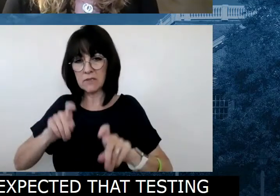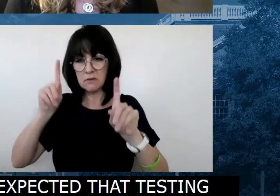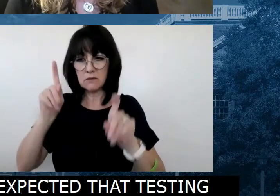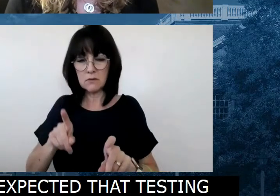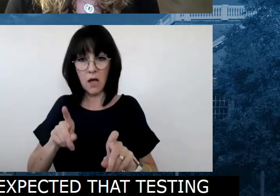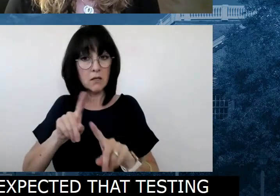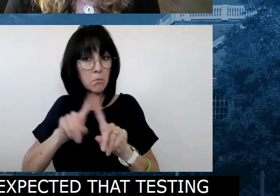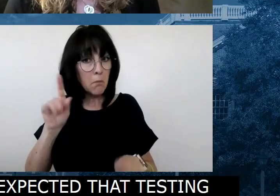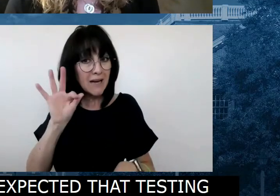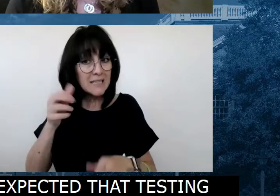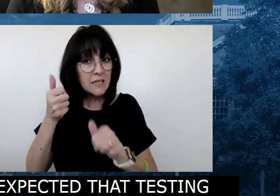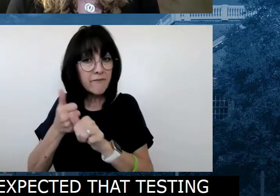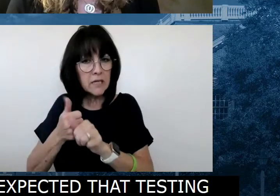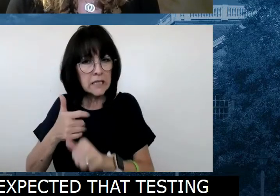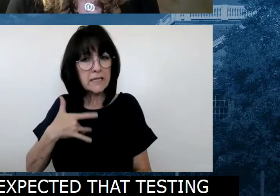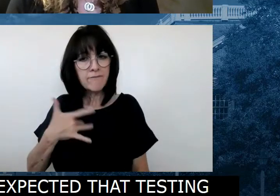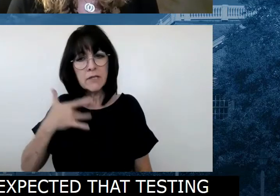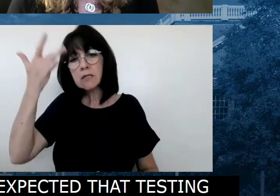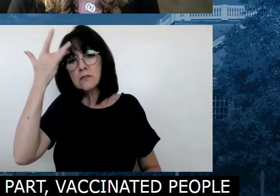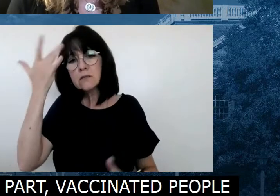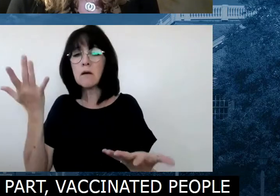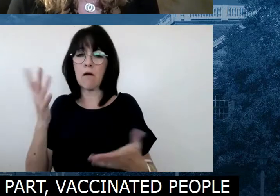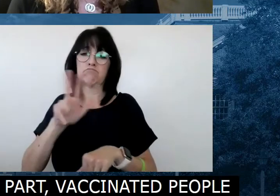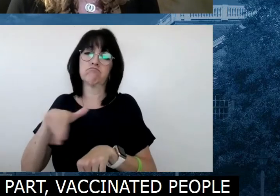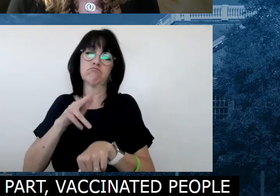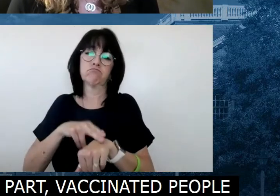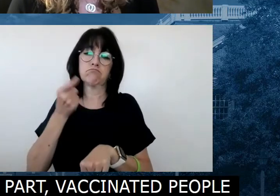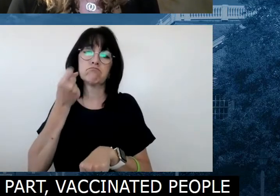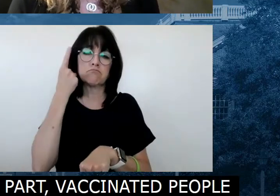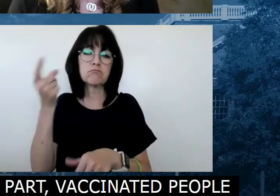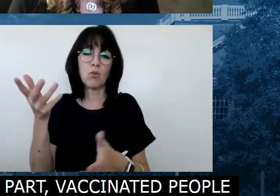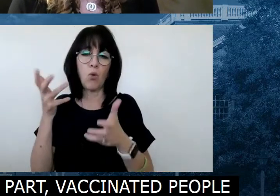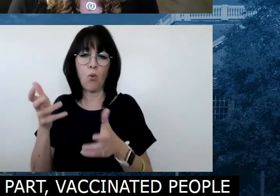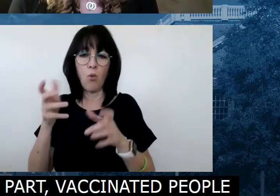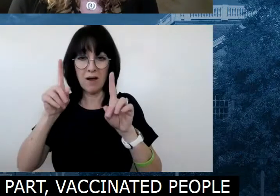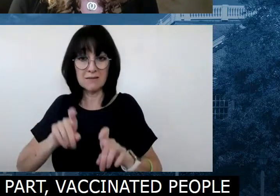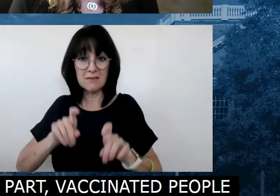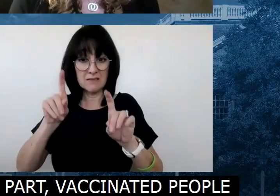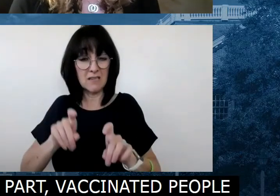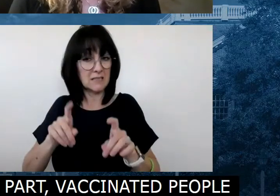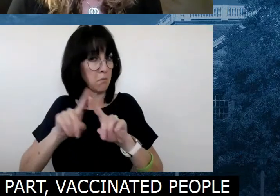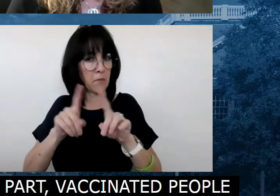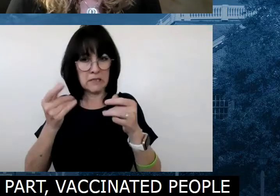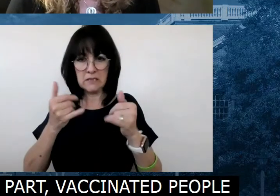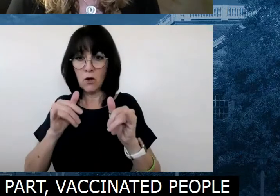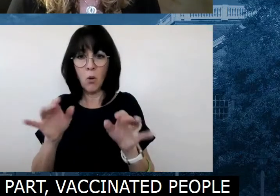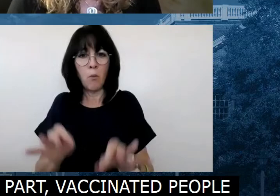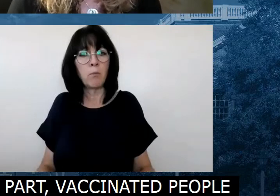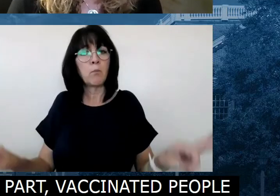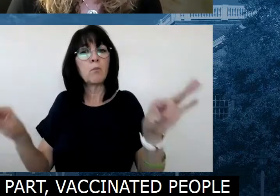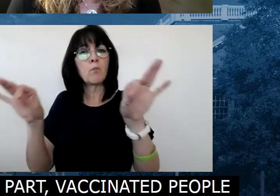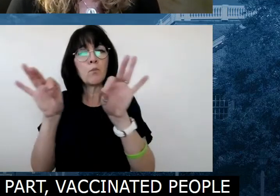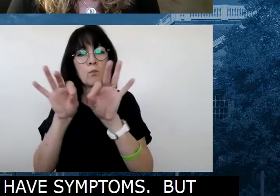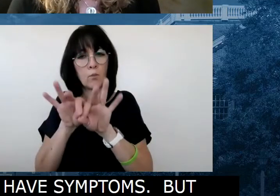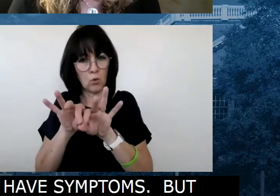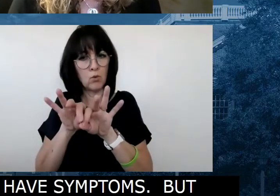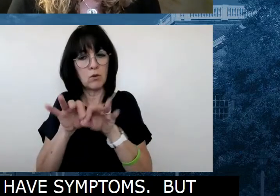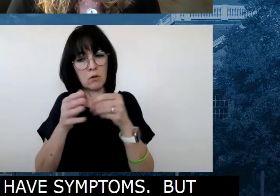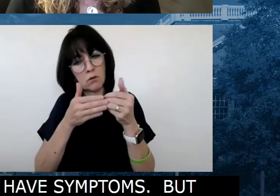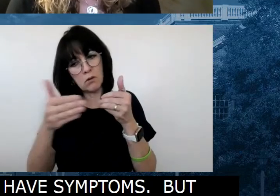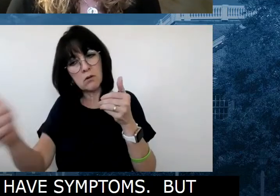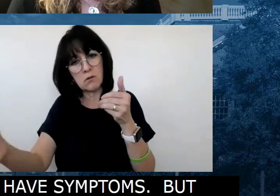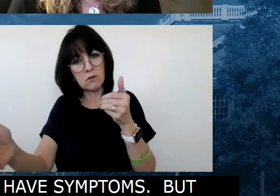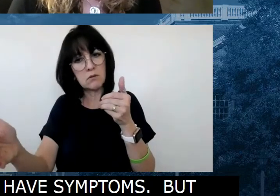But testing is going to remain an incredibly important tool for us in the future, in the future months, especially